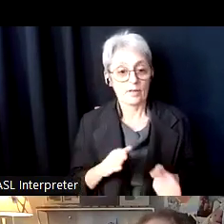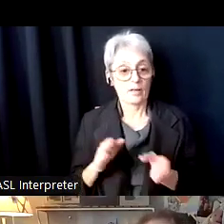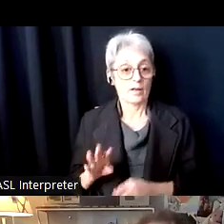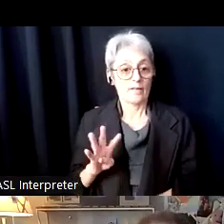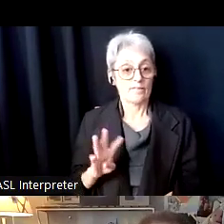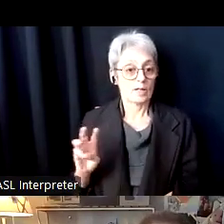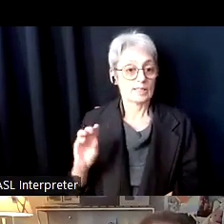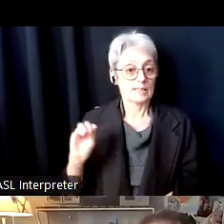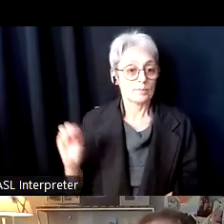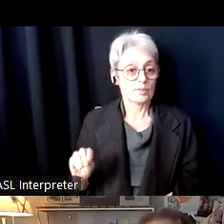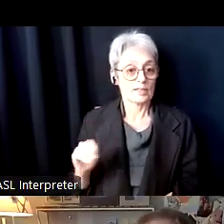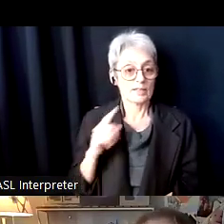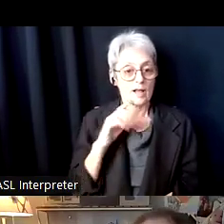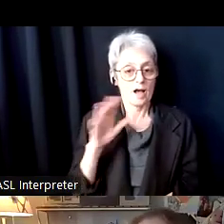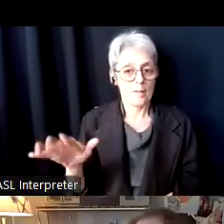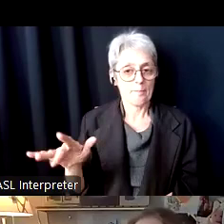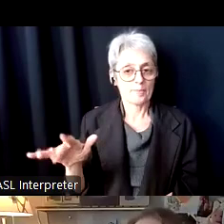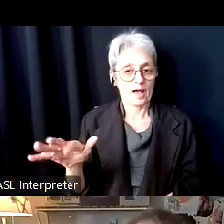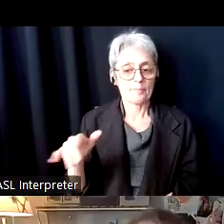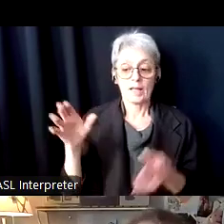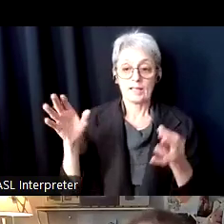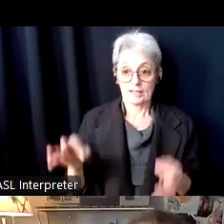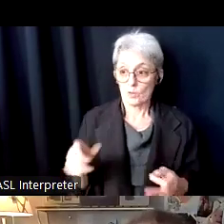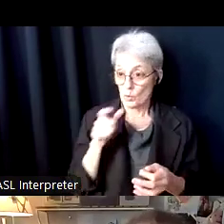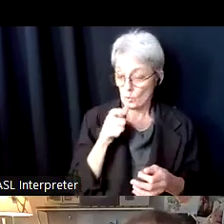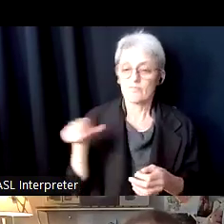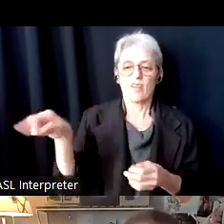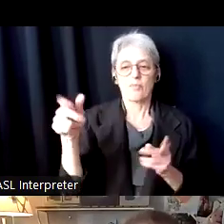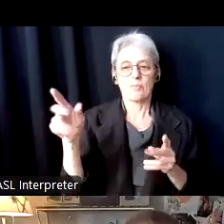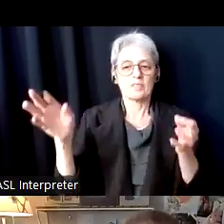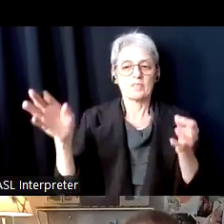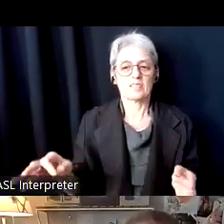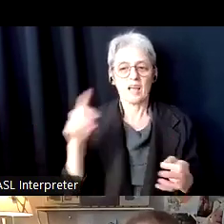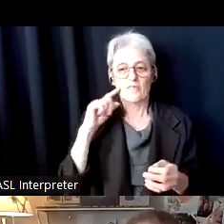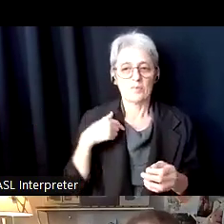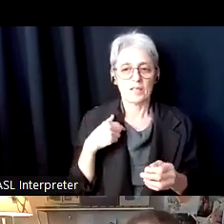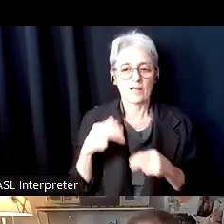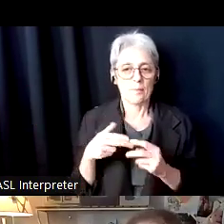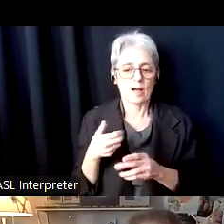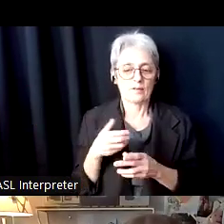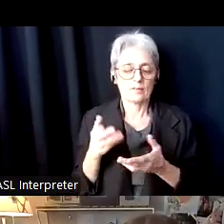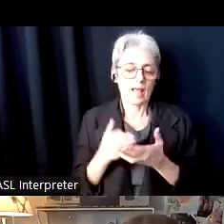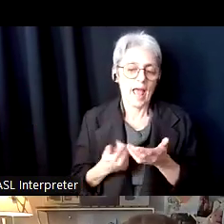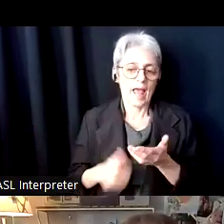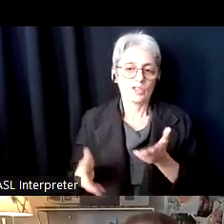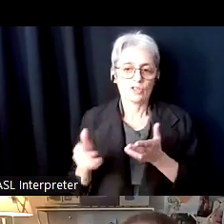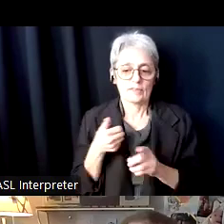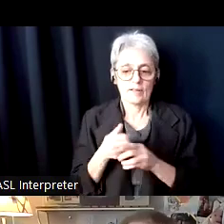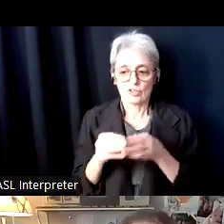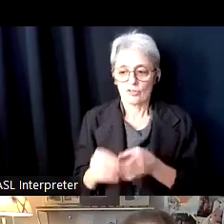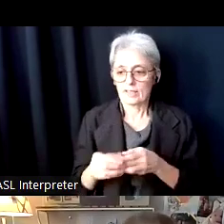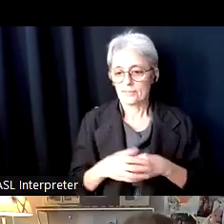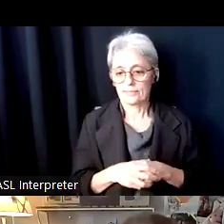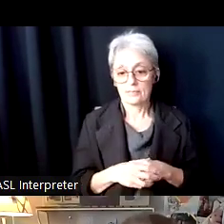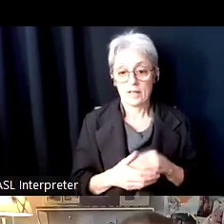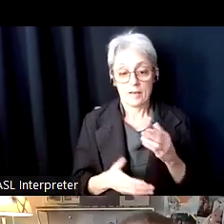that the decisions are made by someone else about those services that are self-directed. This might be related to high rates